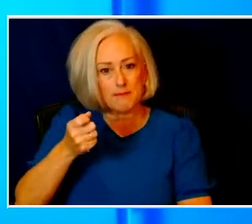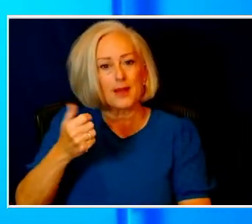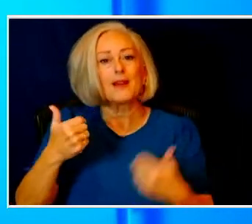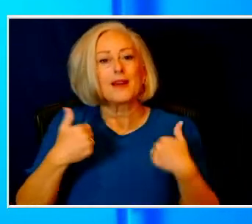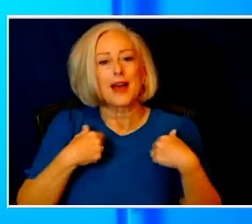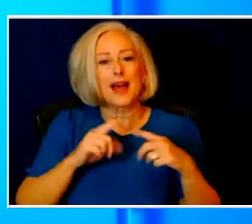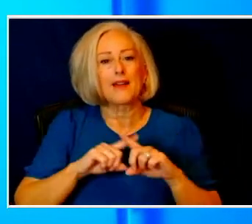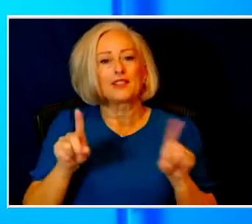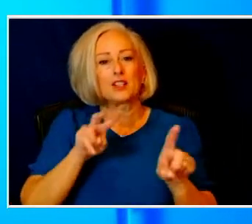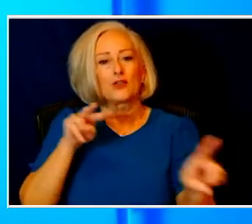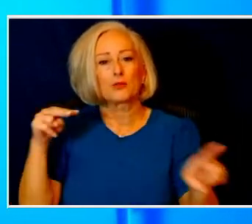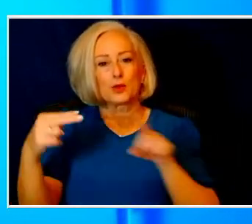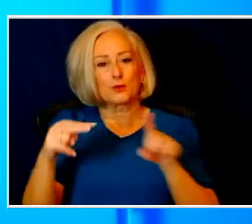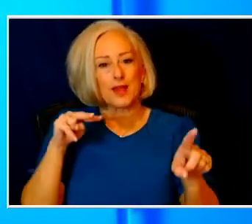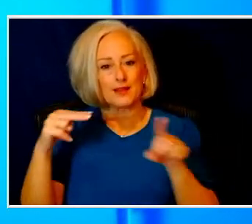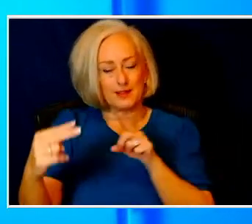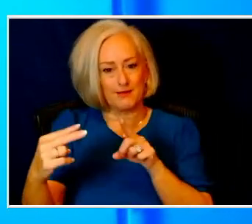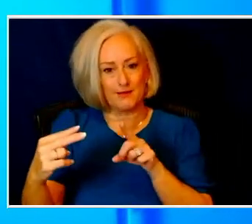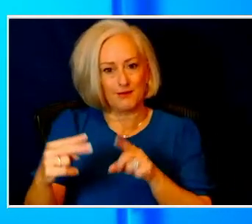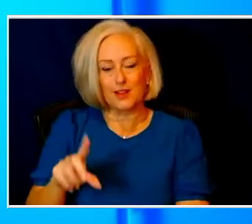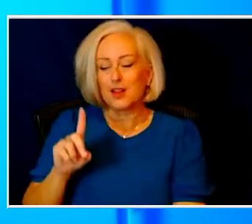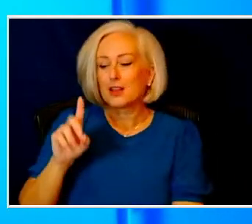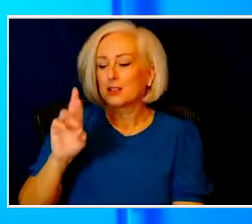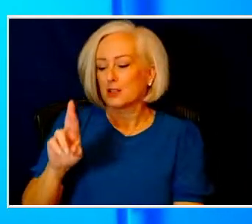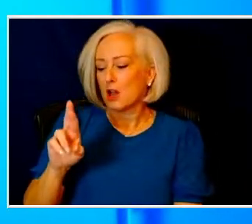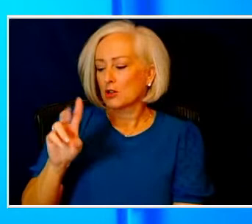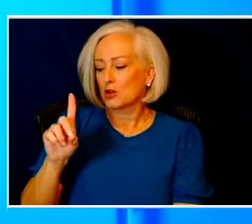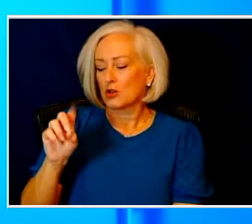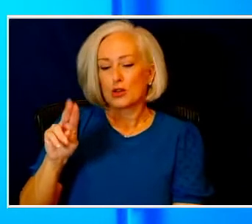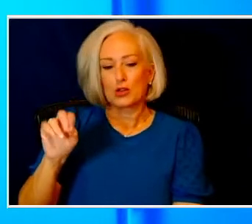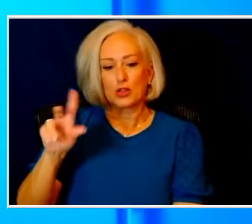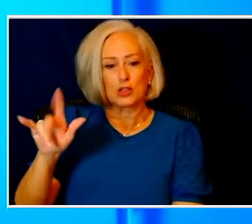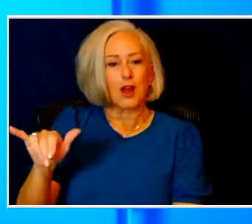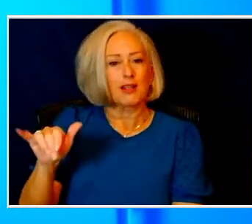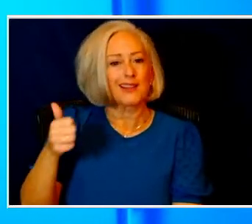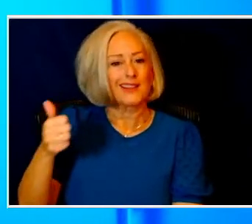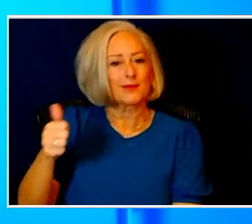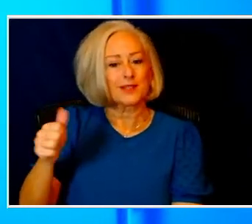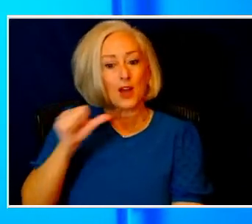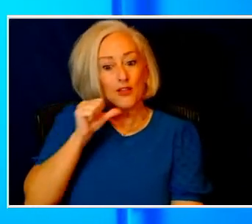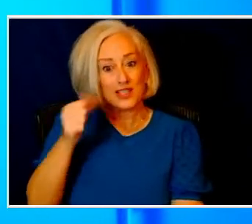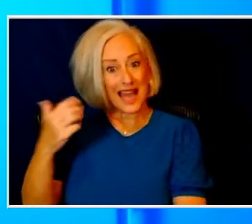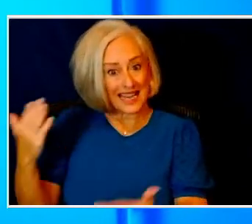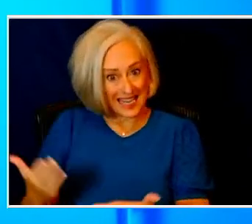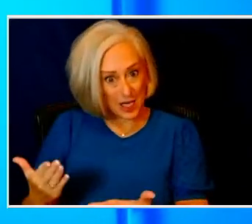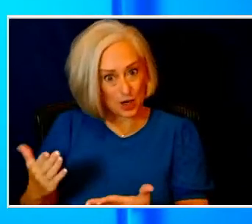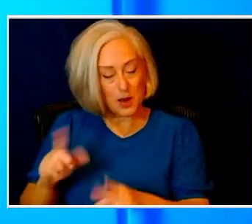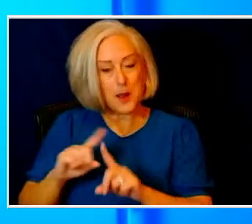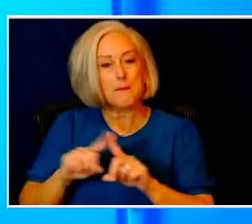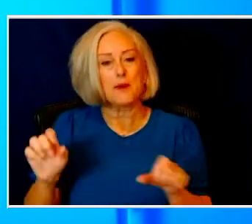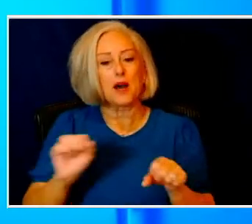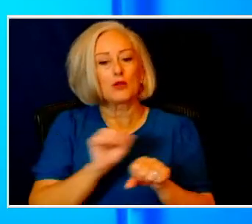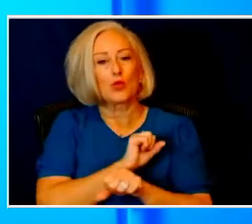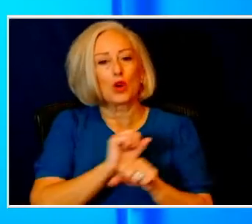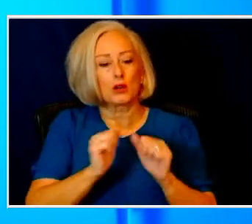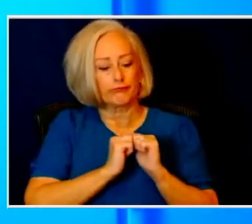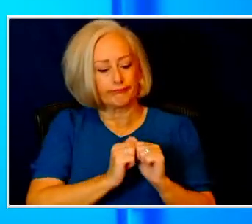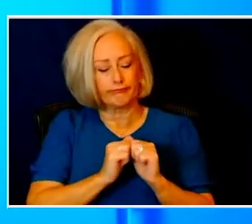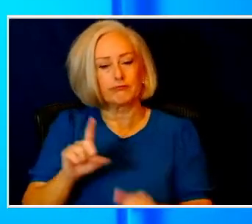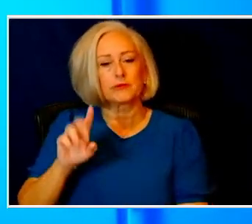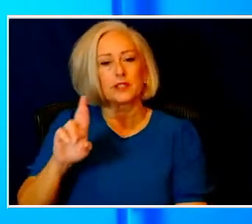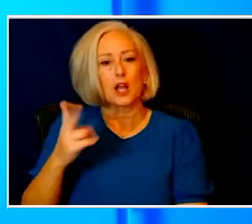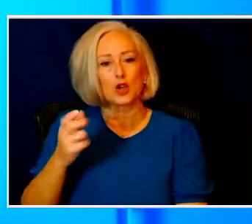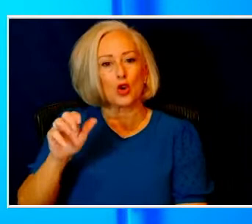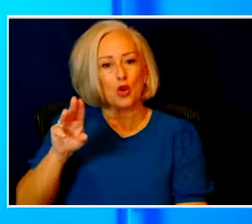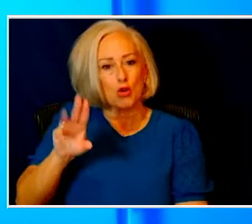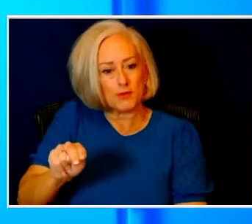Dr. Joe Donnelly, who is not here today and who works with Dr. Herman, are specialists in human weight